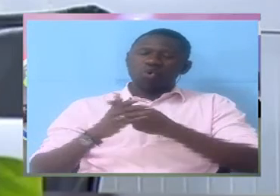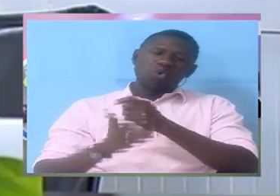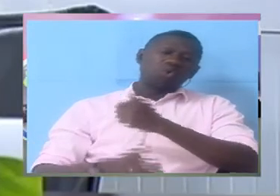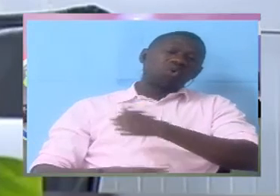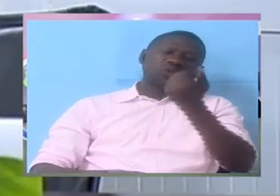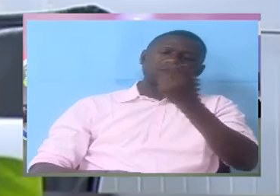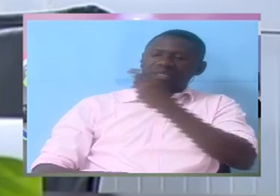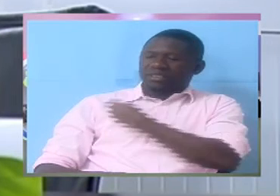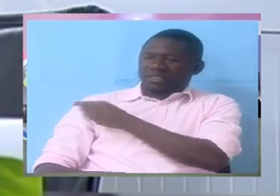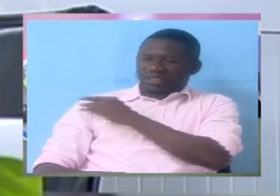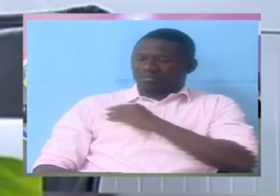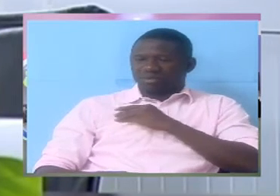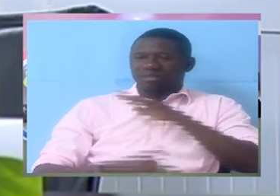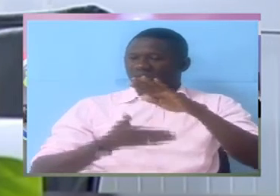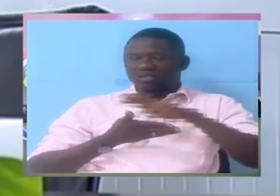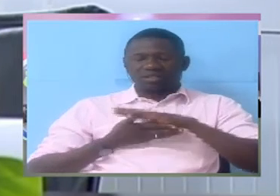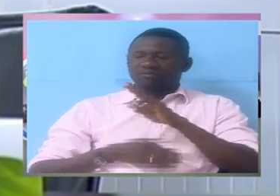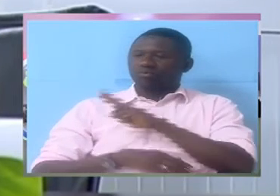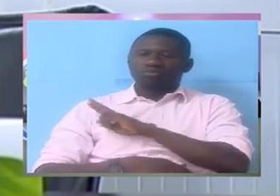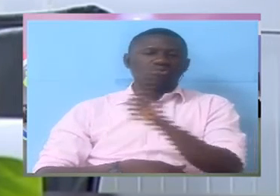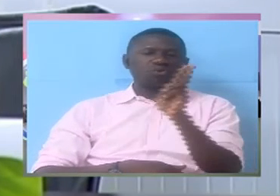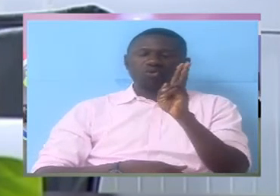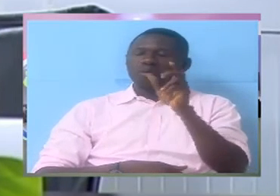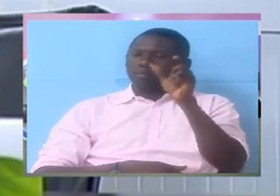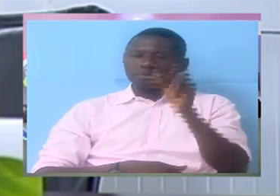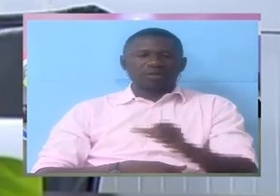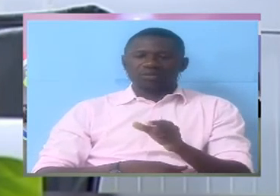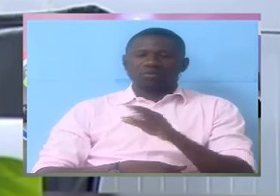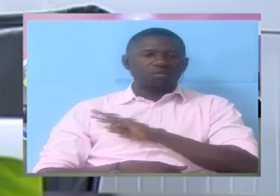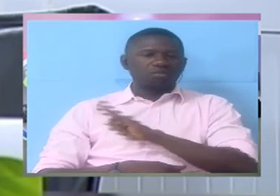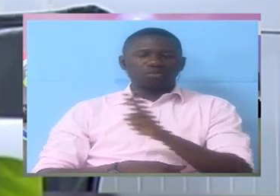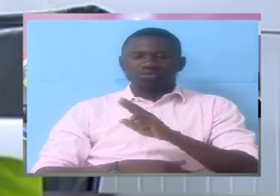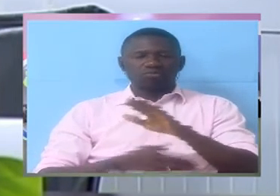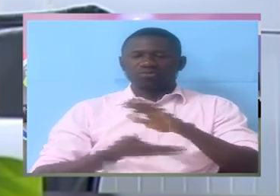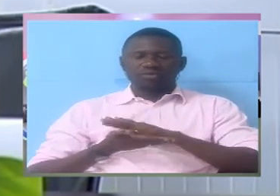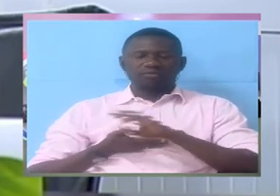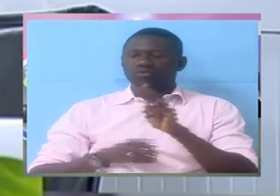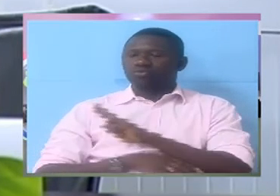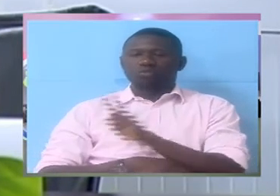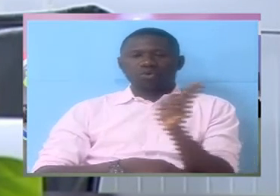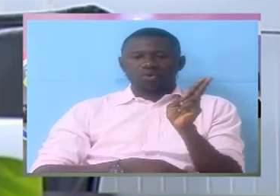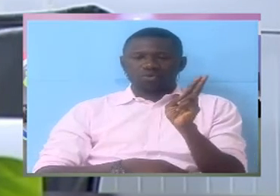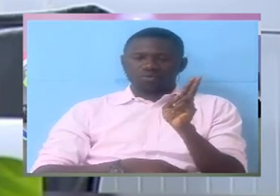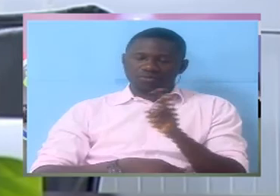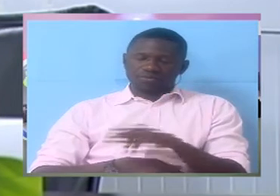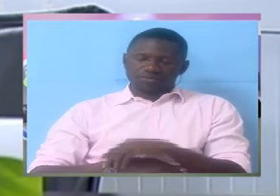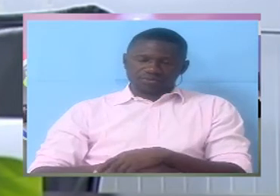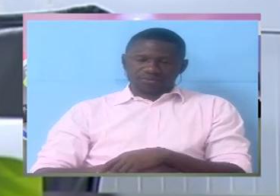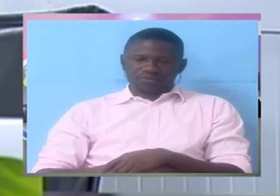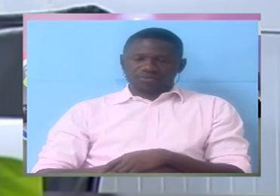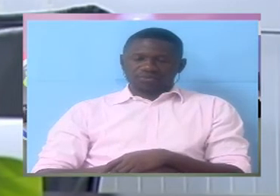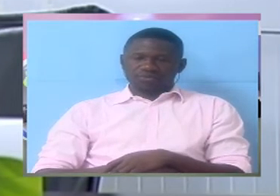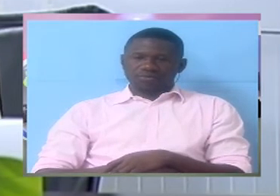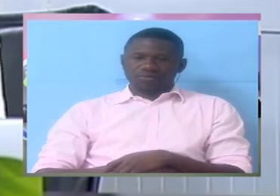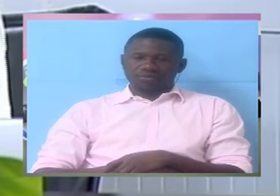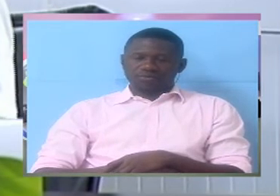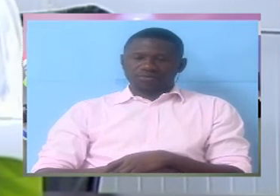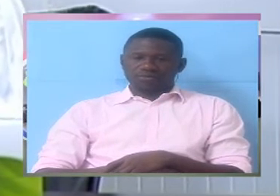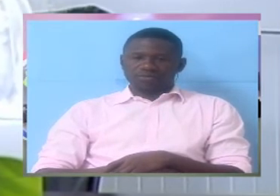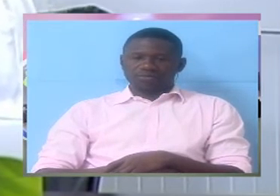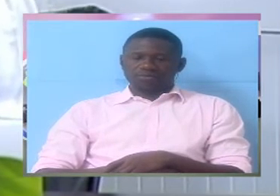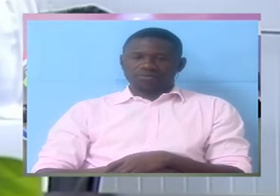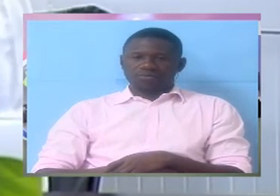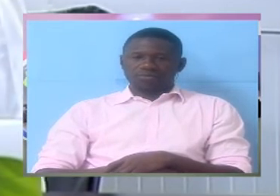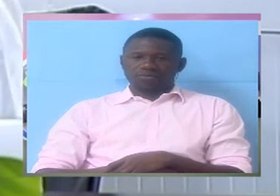tajire kuo kono wala ka mari la moya doya wala ka amari la kolu jindi nyaba me ya lonko